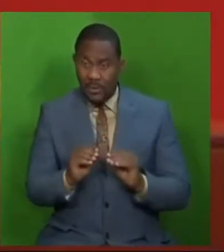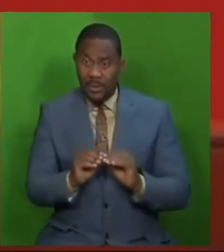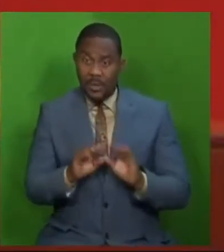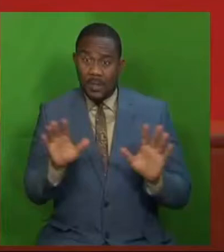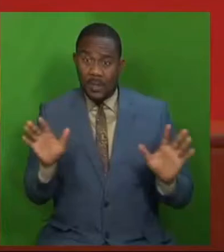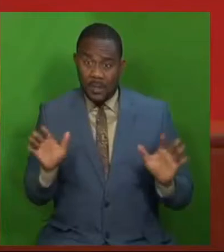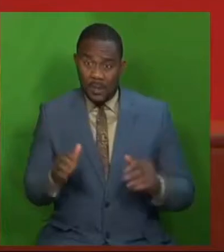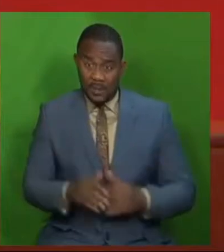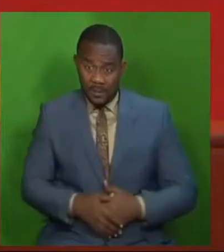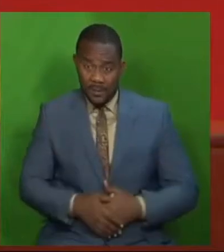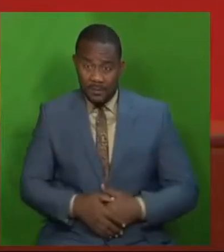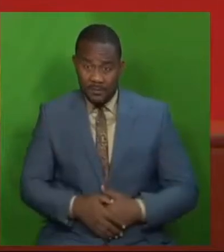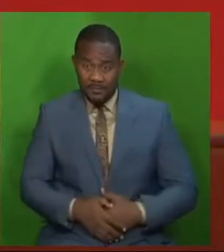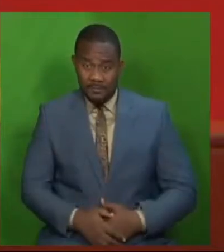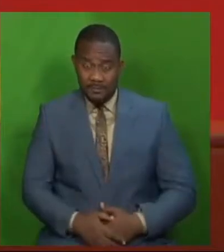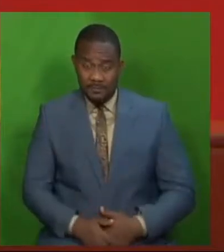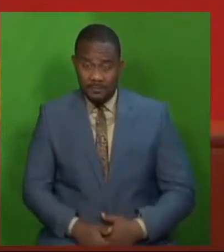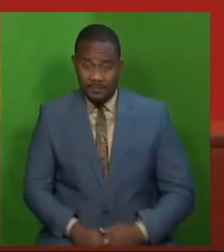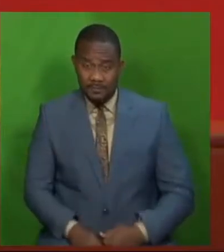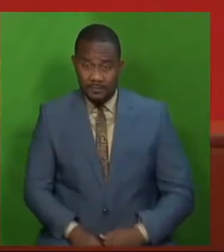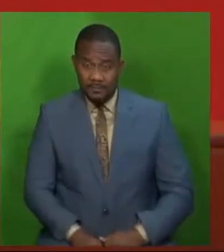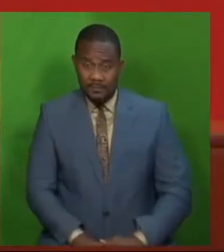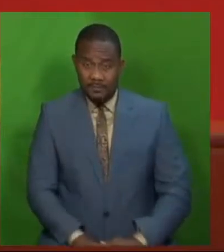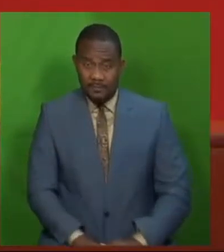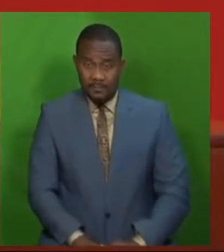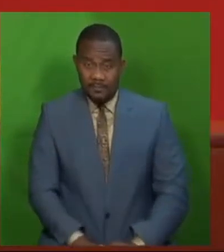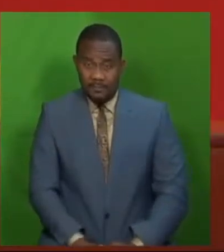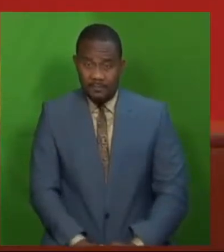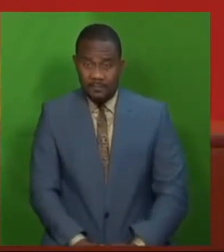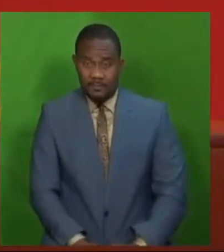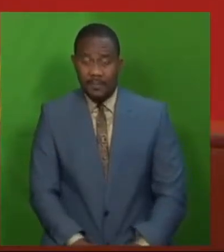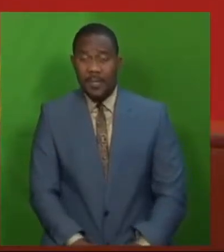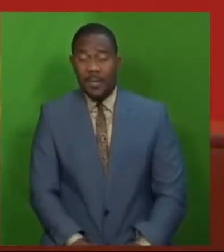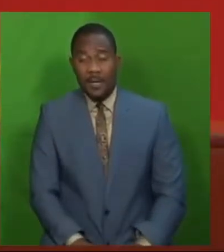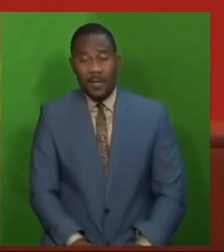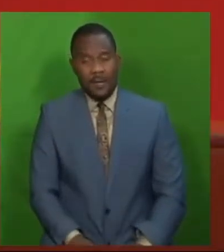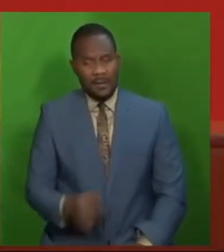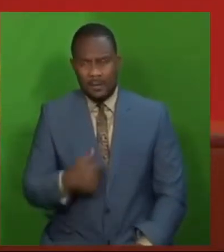be interrupted. And I'm going to stick by that.